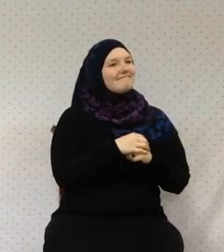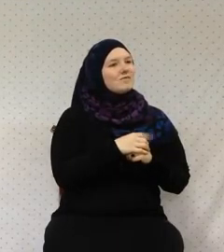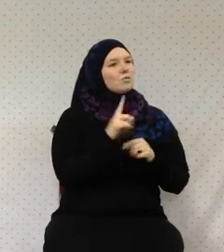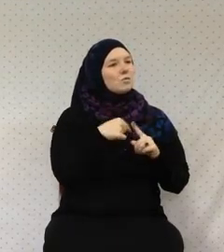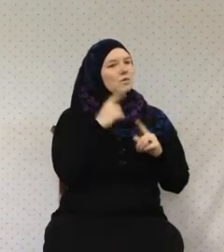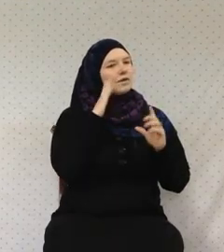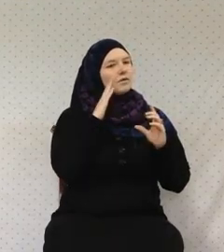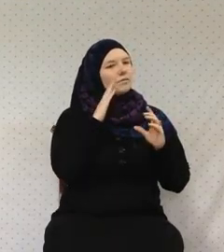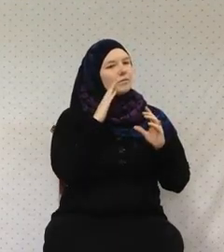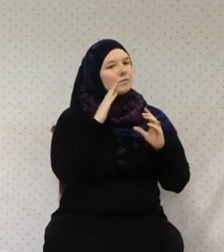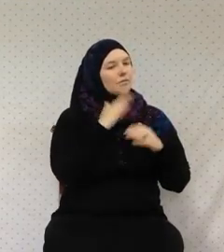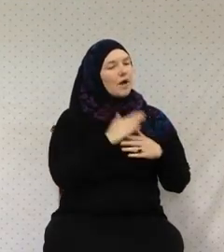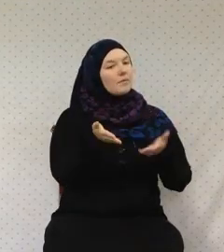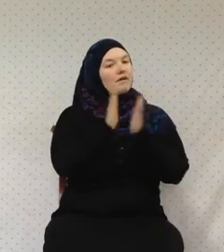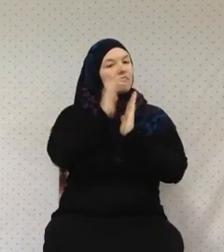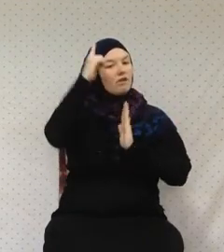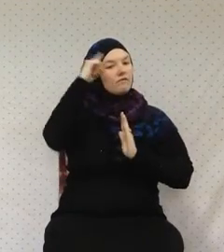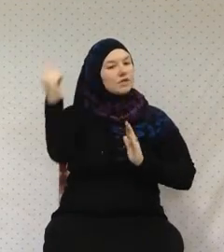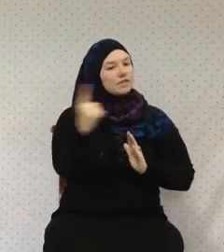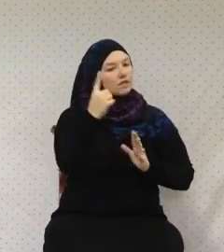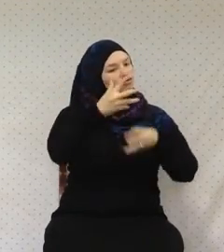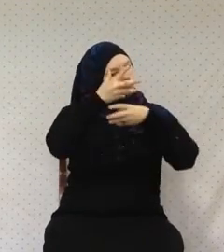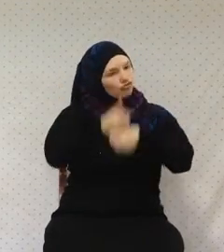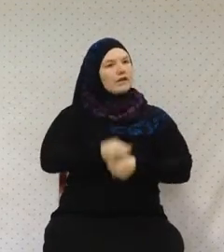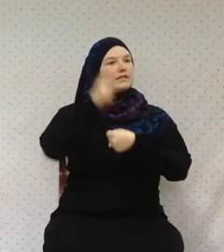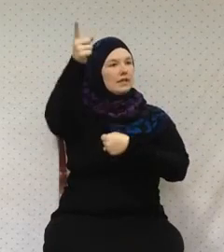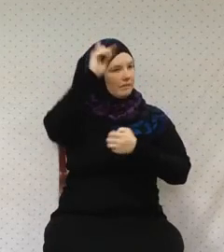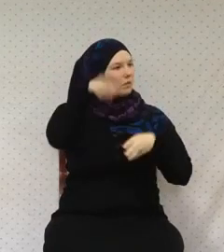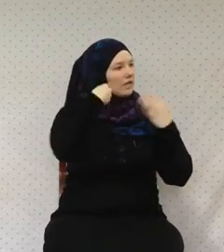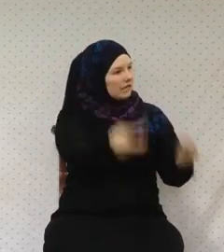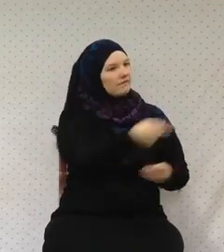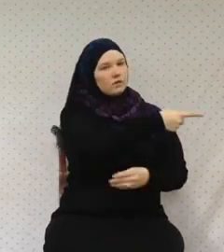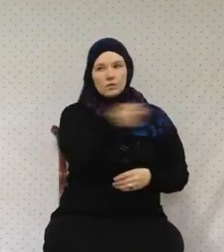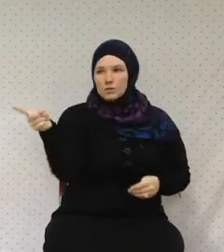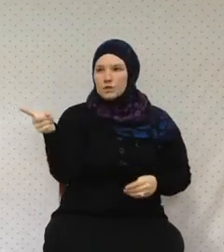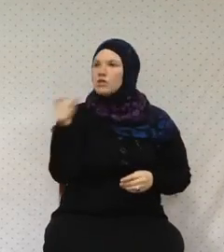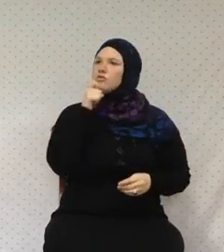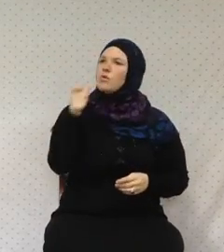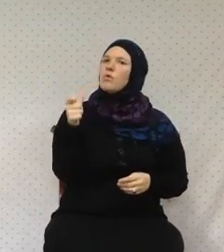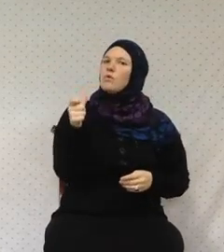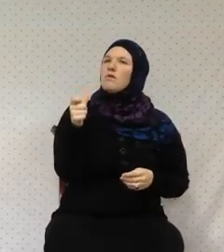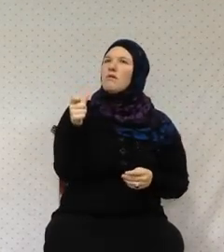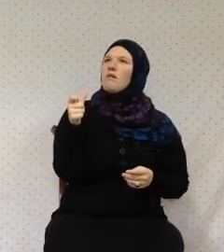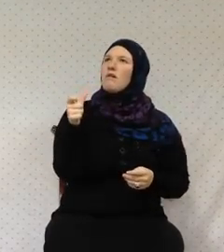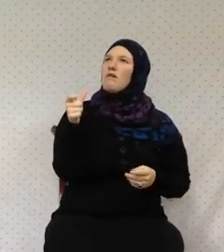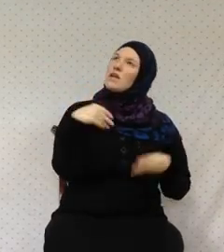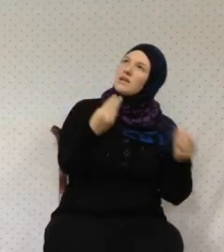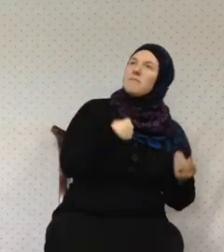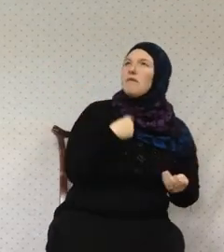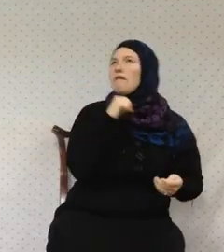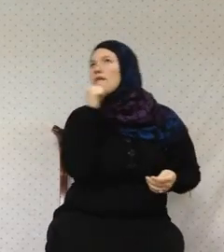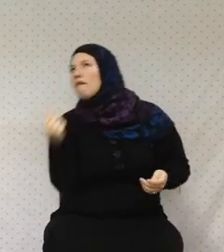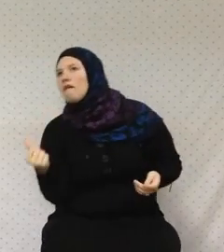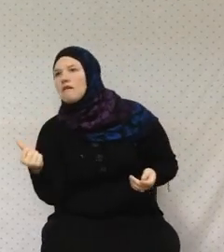When you pray and ask Allah for something, trust Him to deliver. Don't question whether He has delivered or